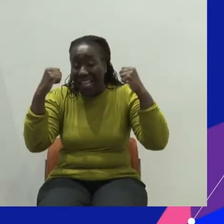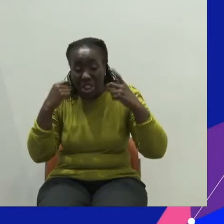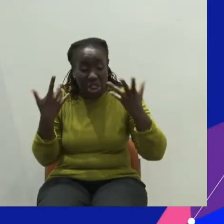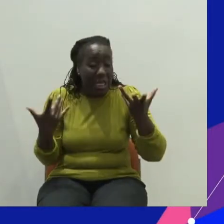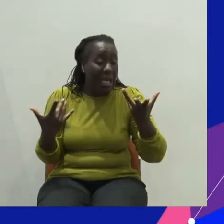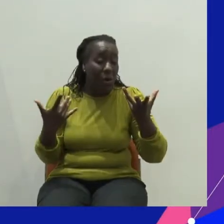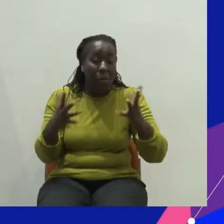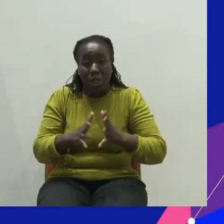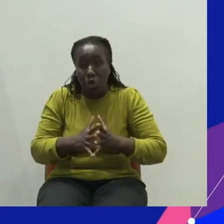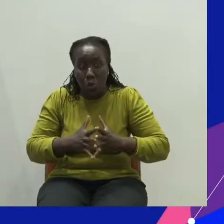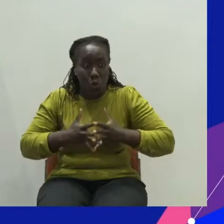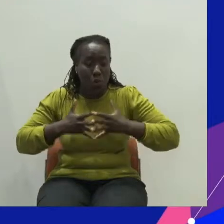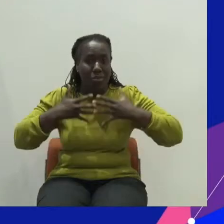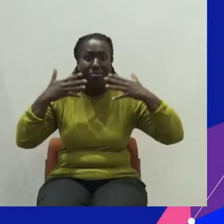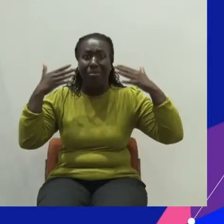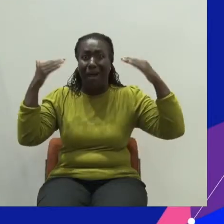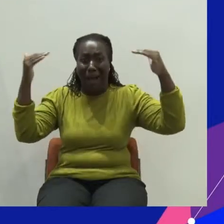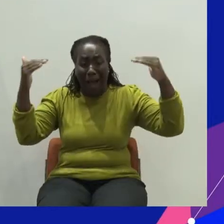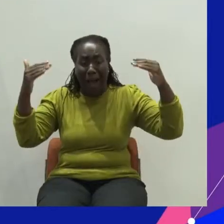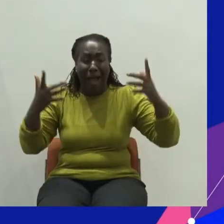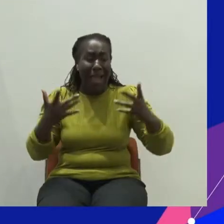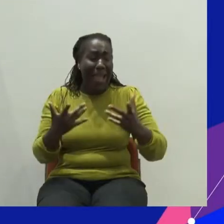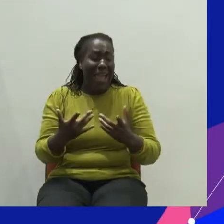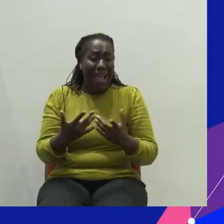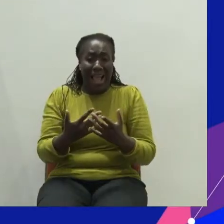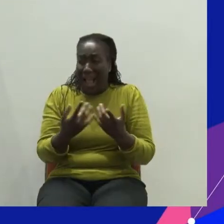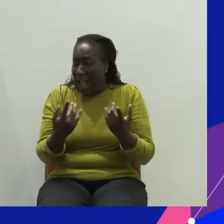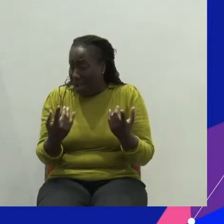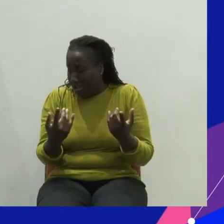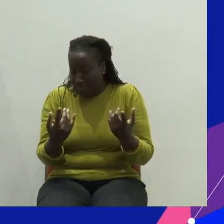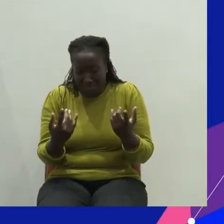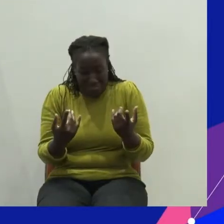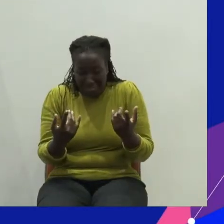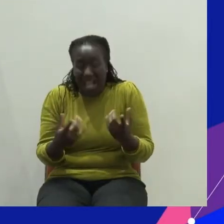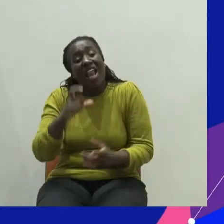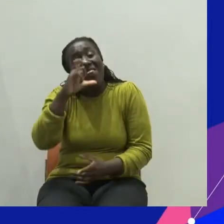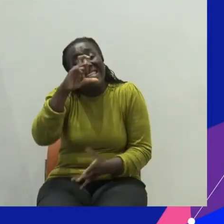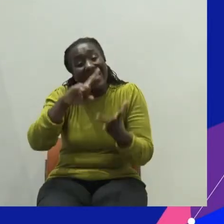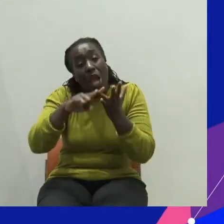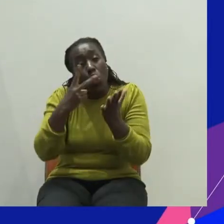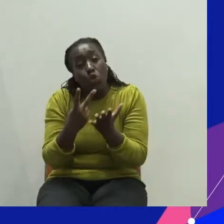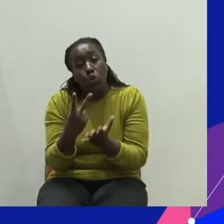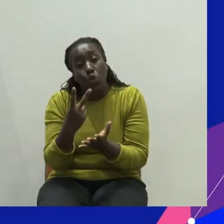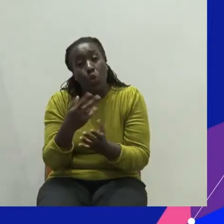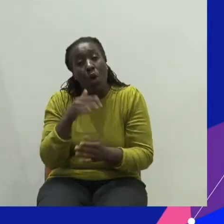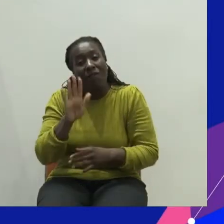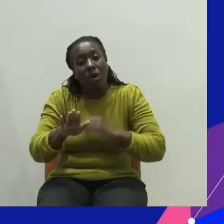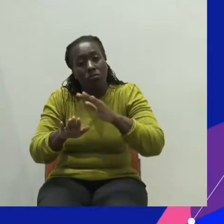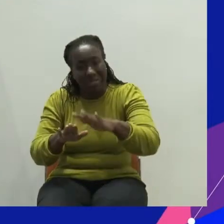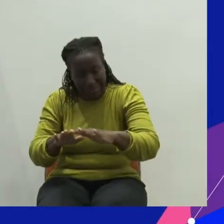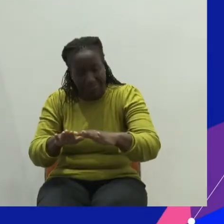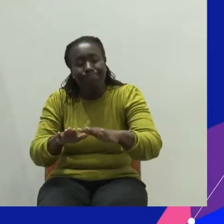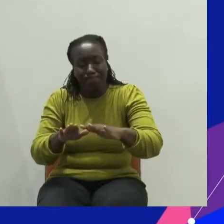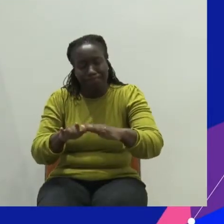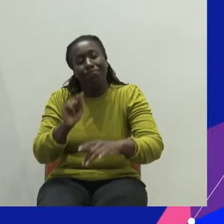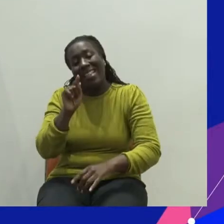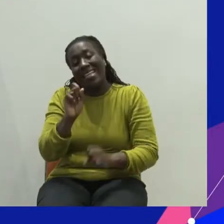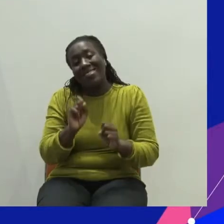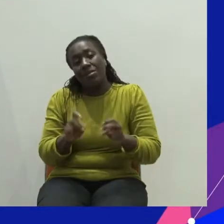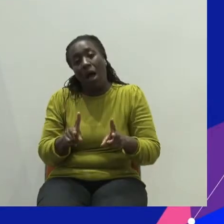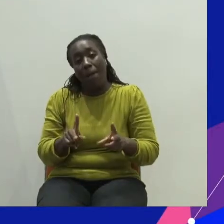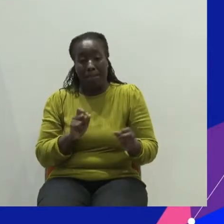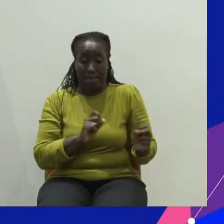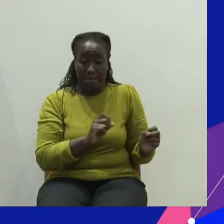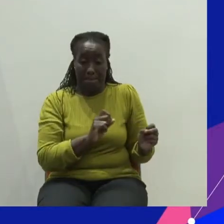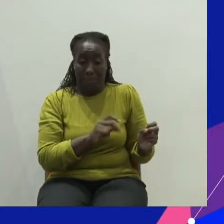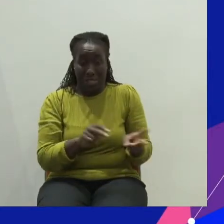high. The costs associated with that are going to be too high in terms of the CO2 footprint. But these kinds of systems give